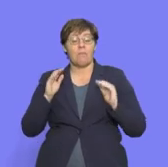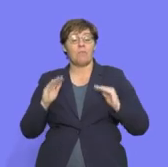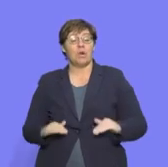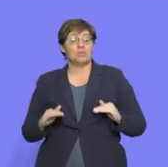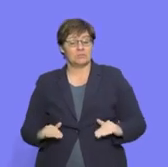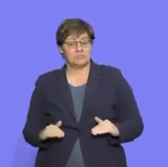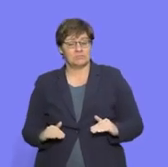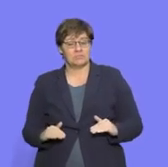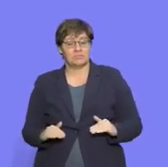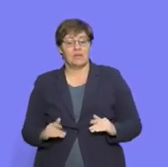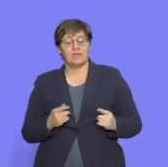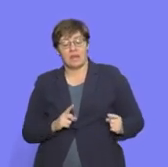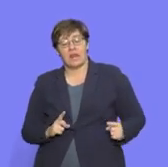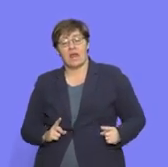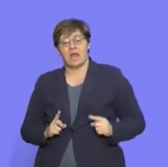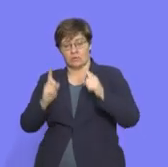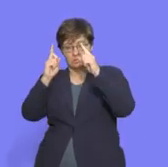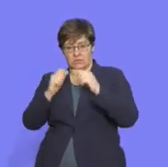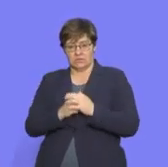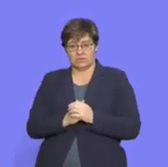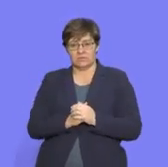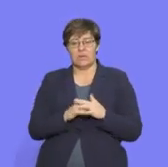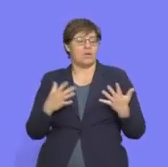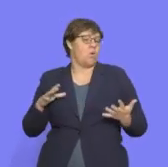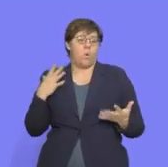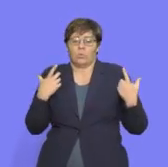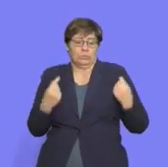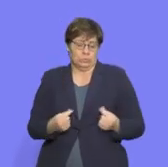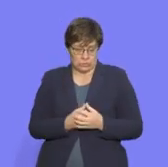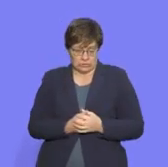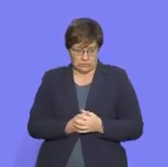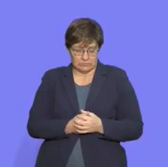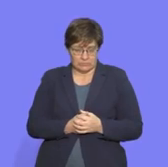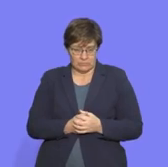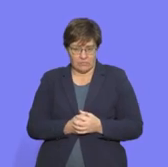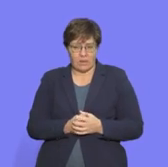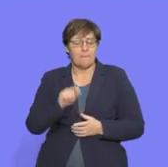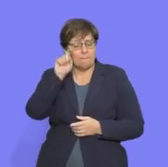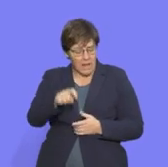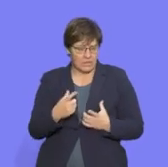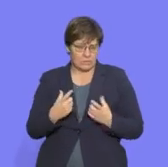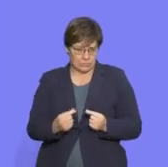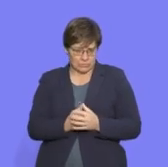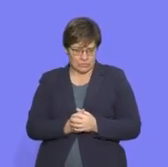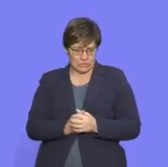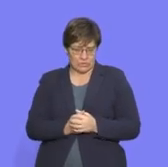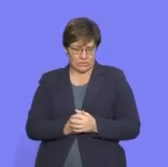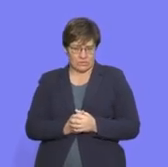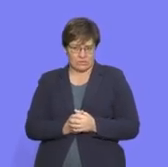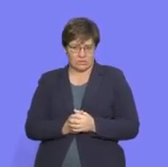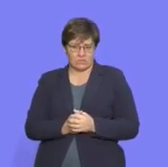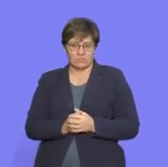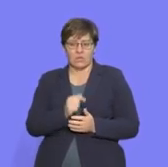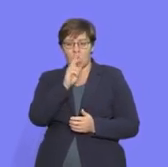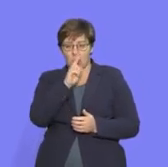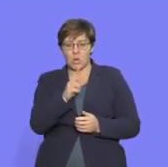the bottom of the heart, it goes out. That's all that it can do. It must do those things. So when